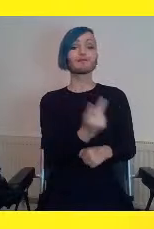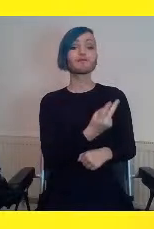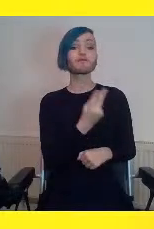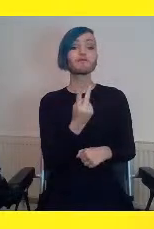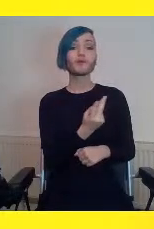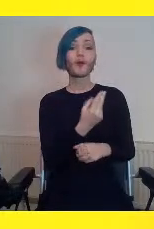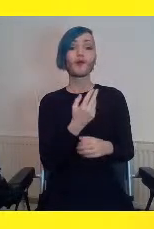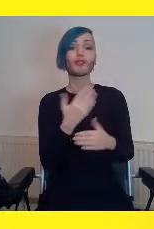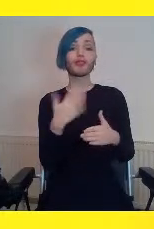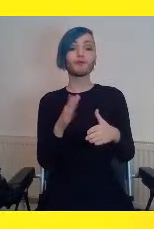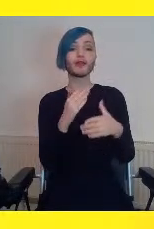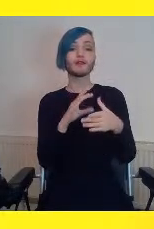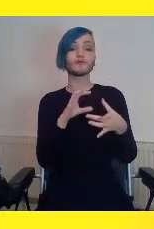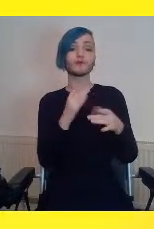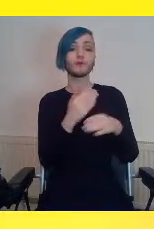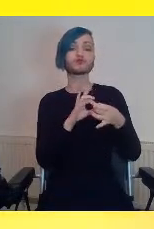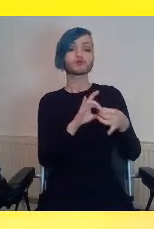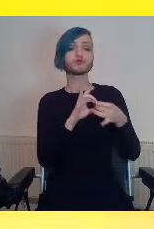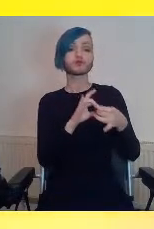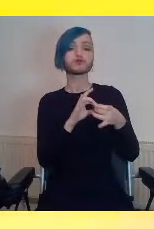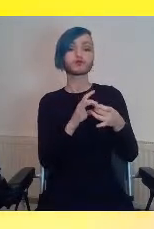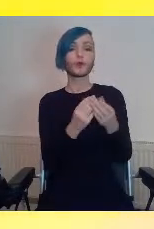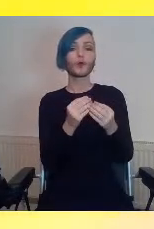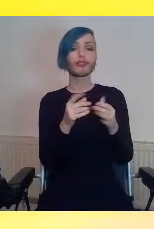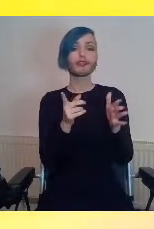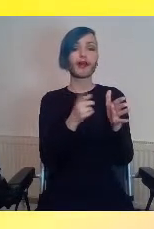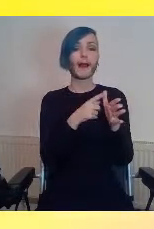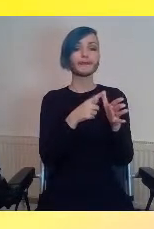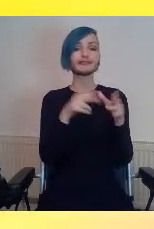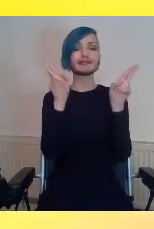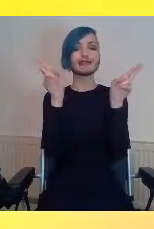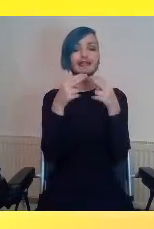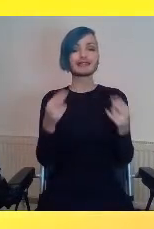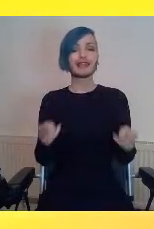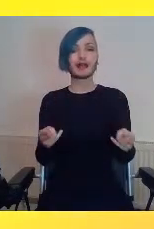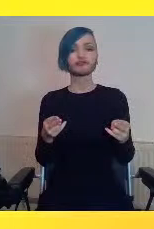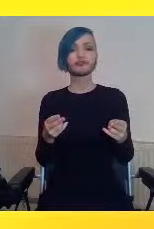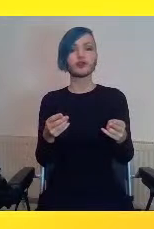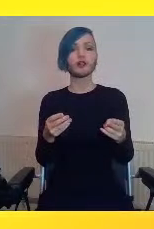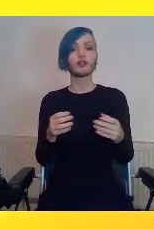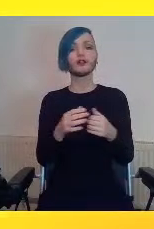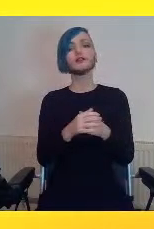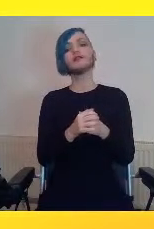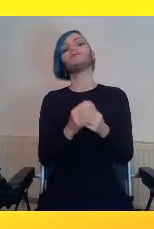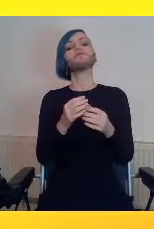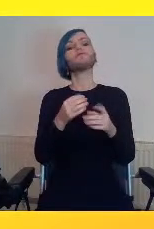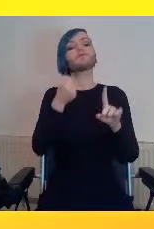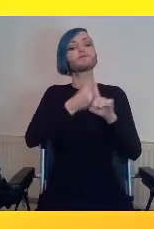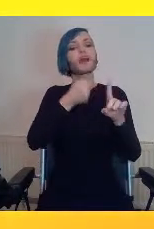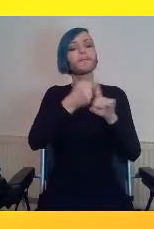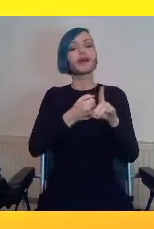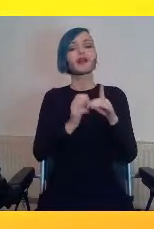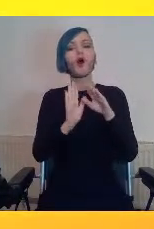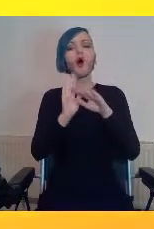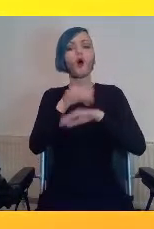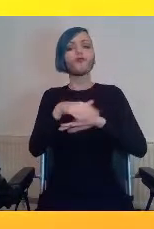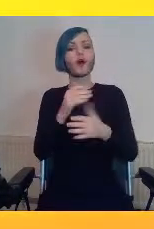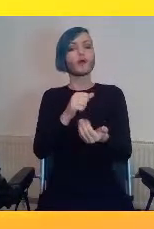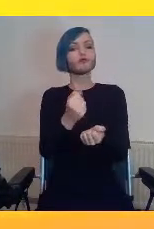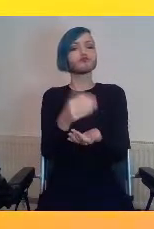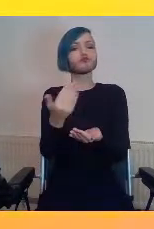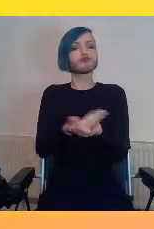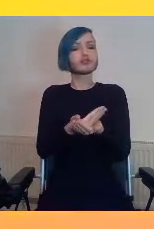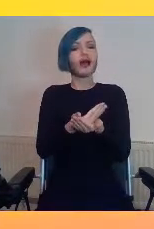of our Brave campaign, aiming to increase the recognition and protection for human rights activists around the world. So thank you two